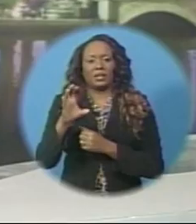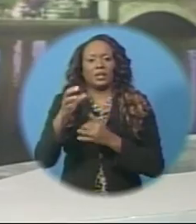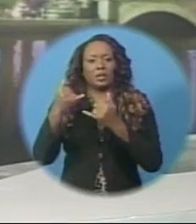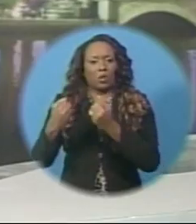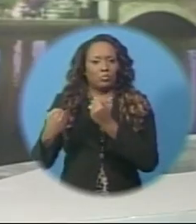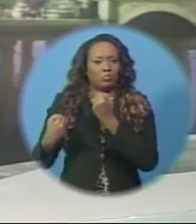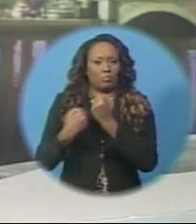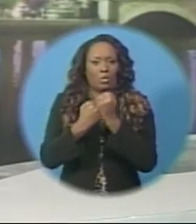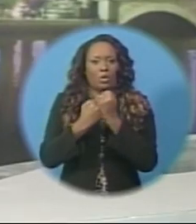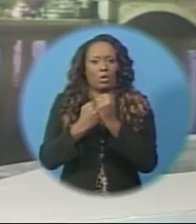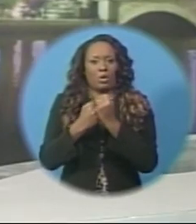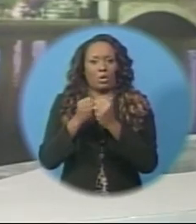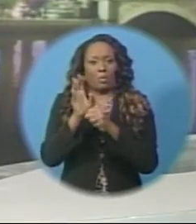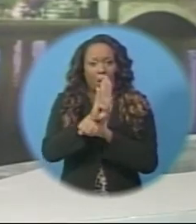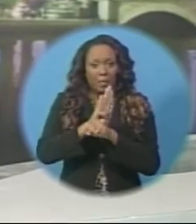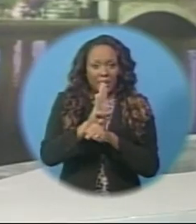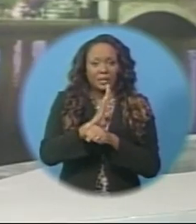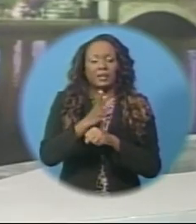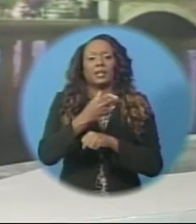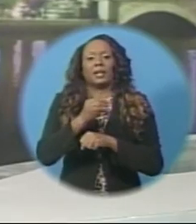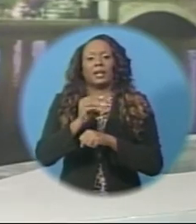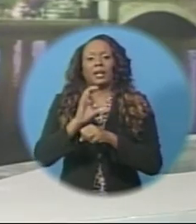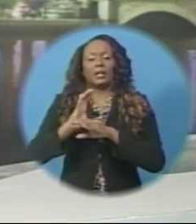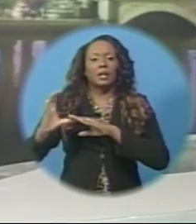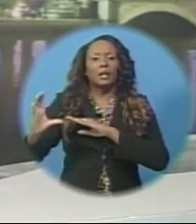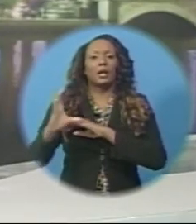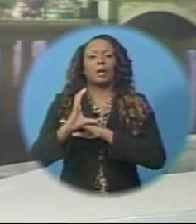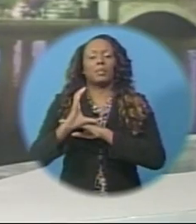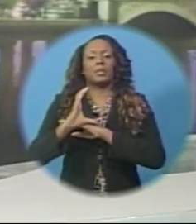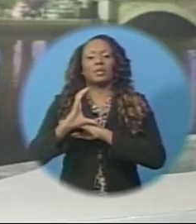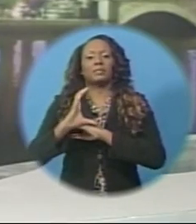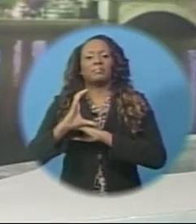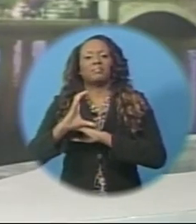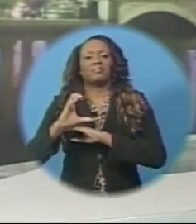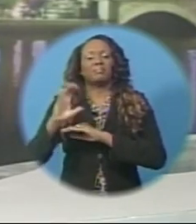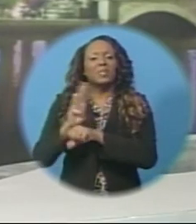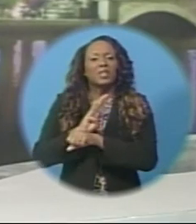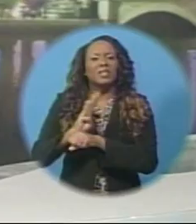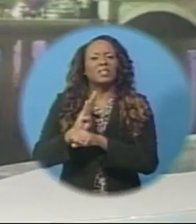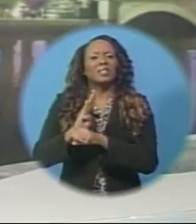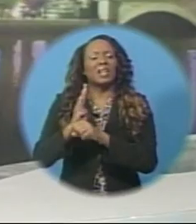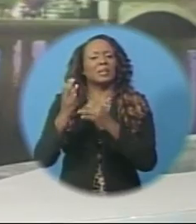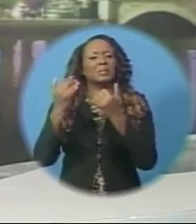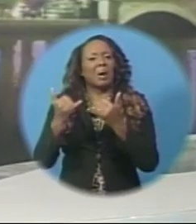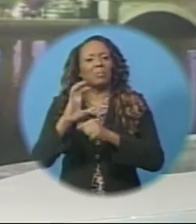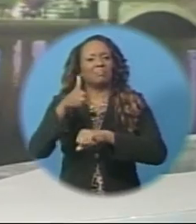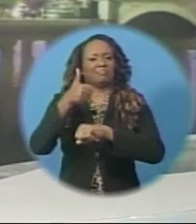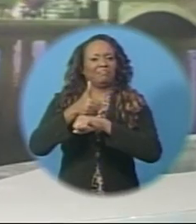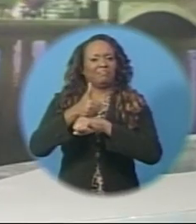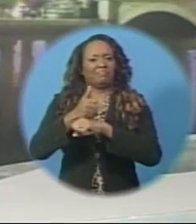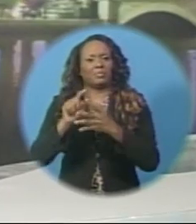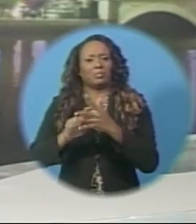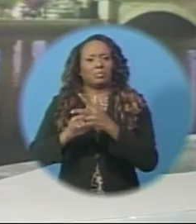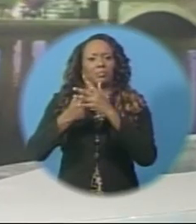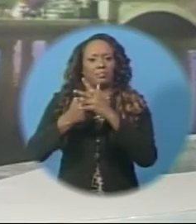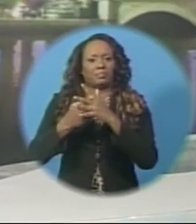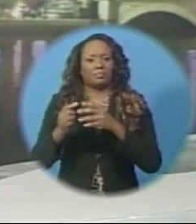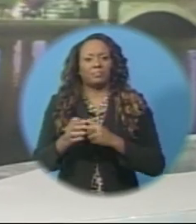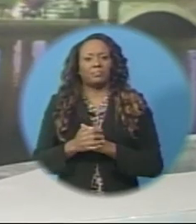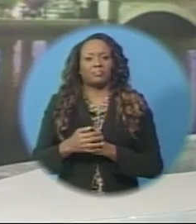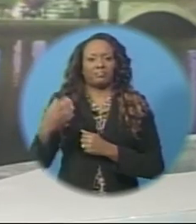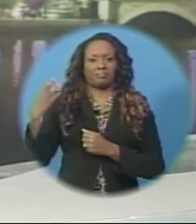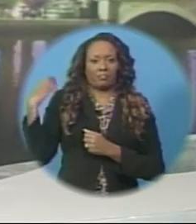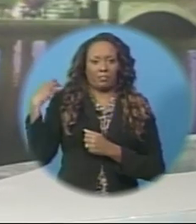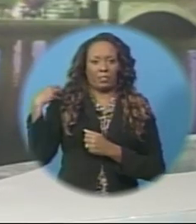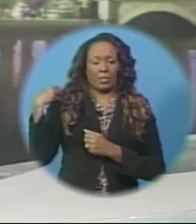support local and regional startups. Chief Executive Officer of CIBC First Caribbean and Chairman of its charitable foundation,